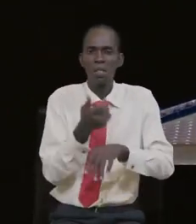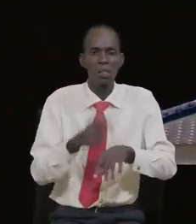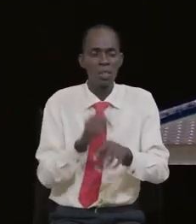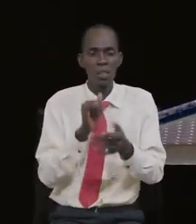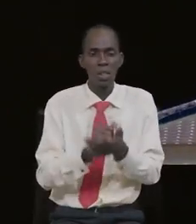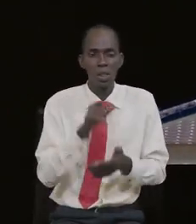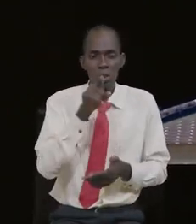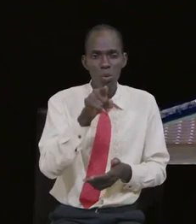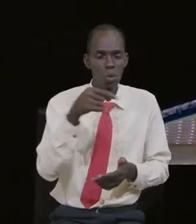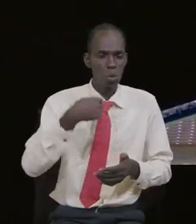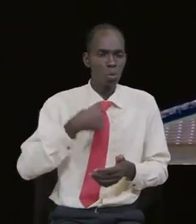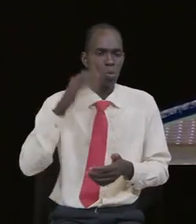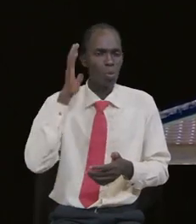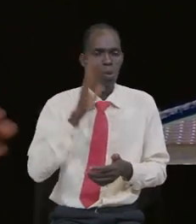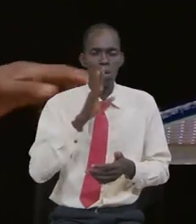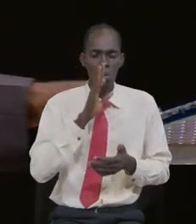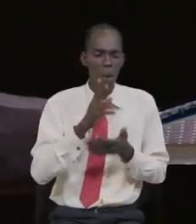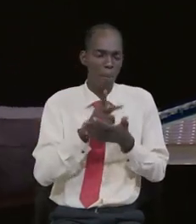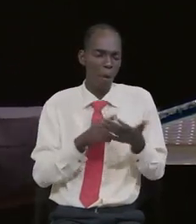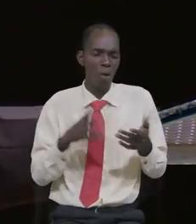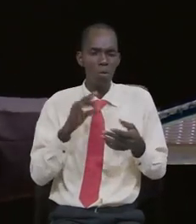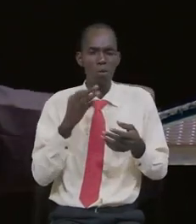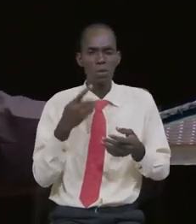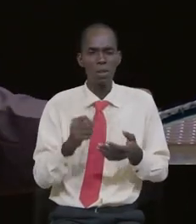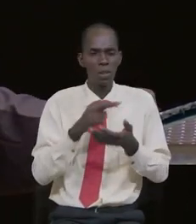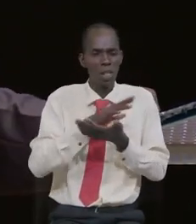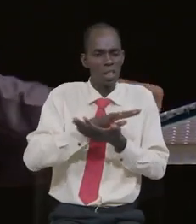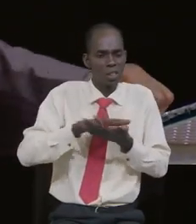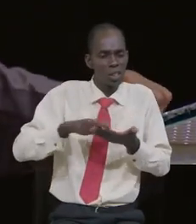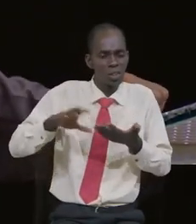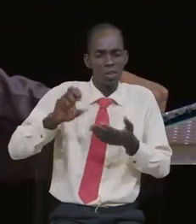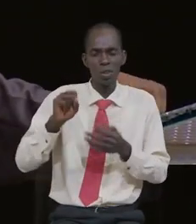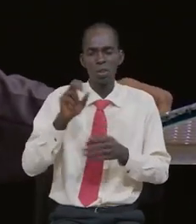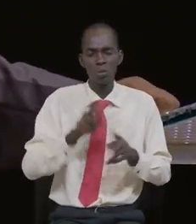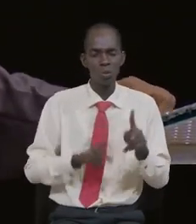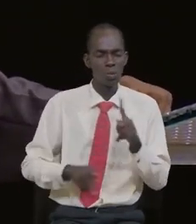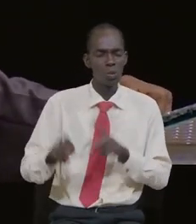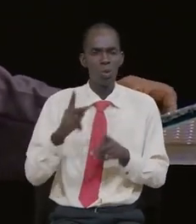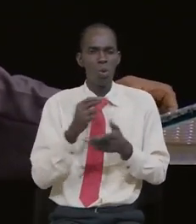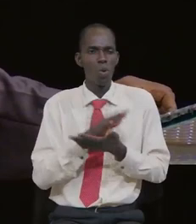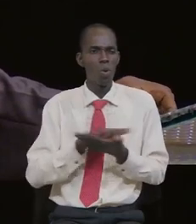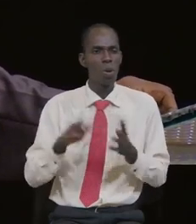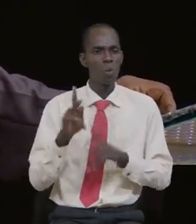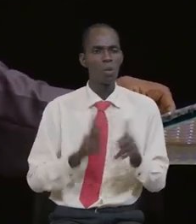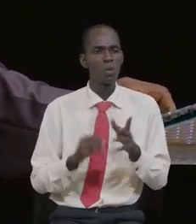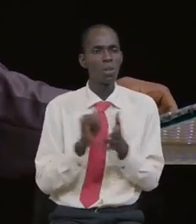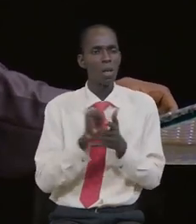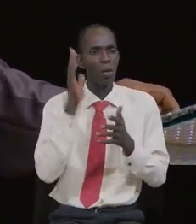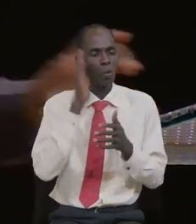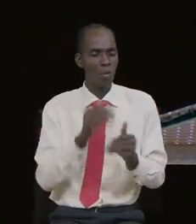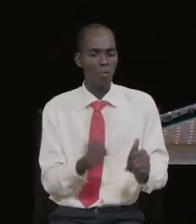people, part of the refined people, revived people, part of the people that will be following after